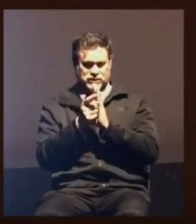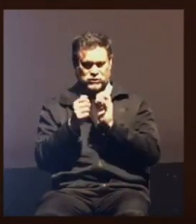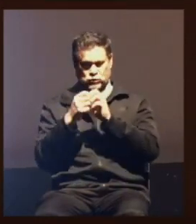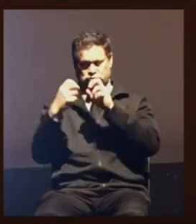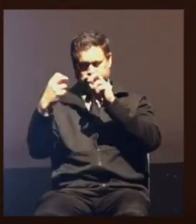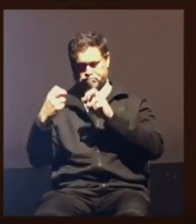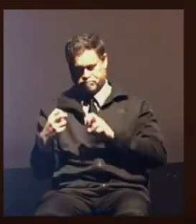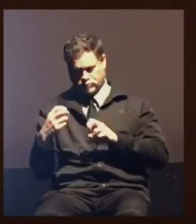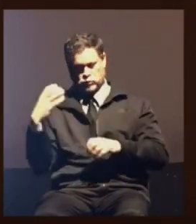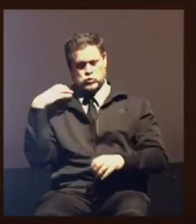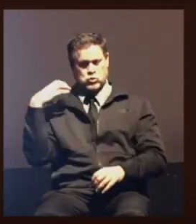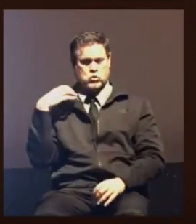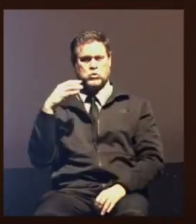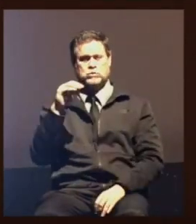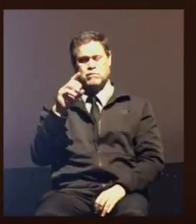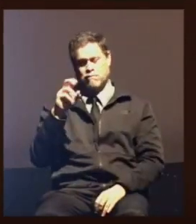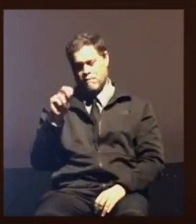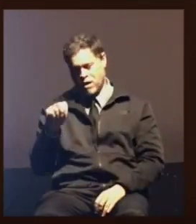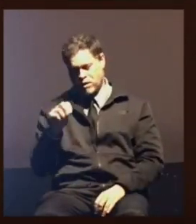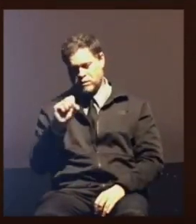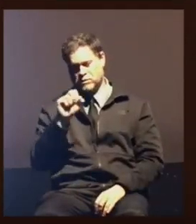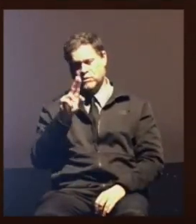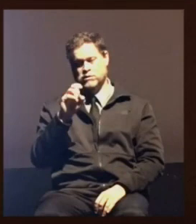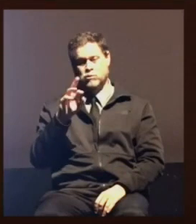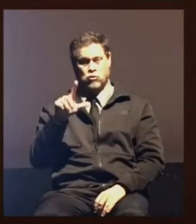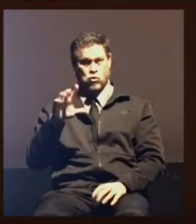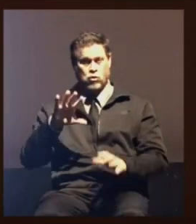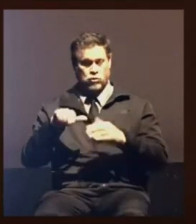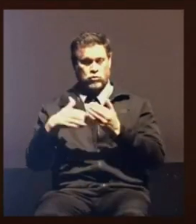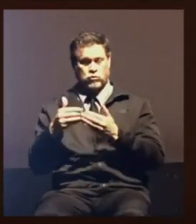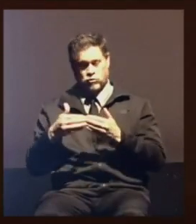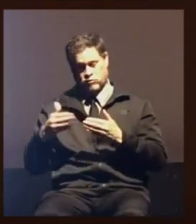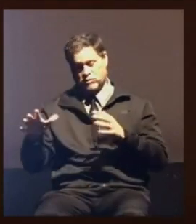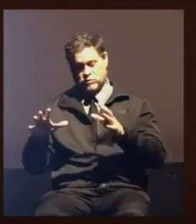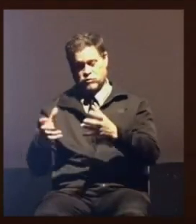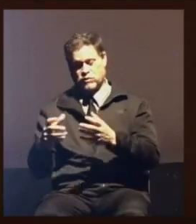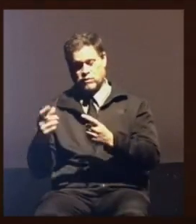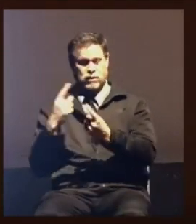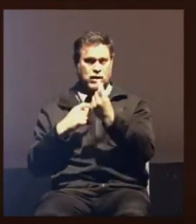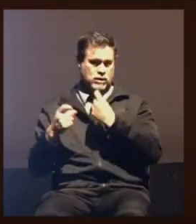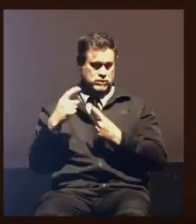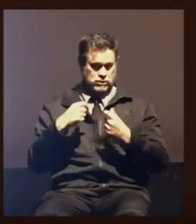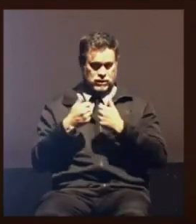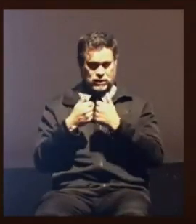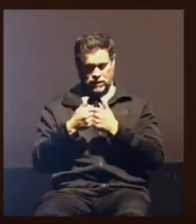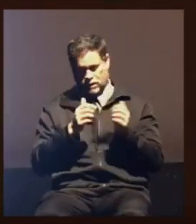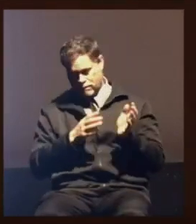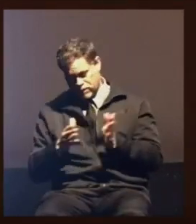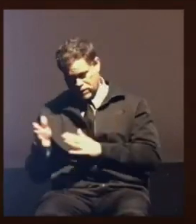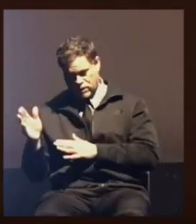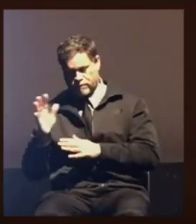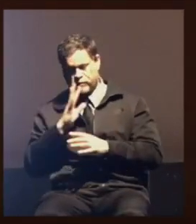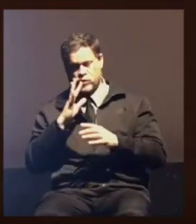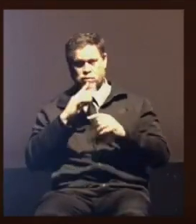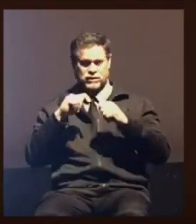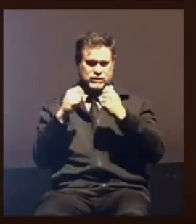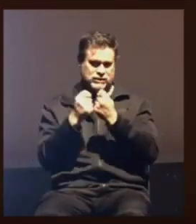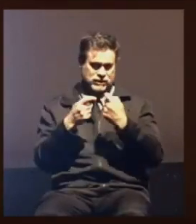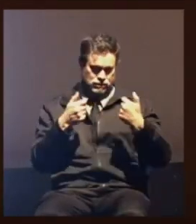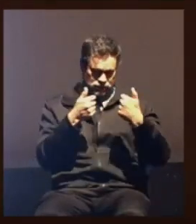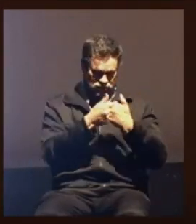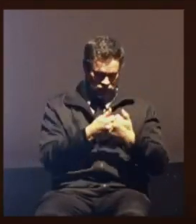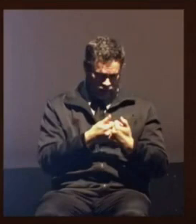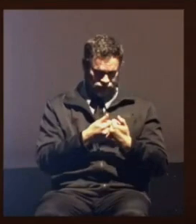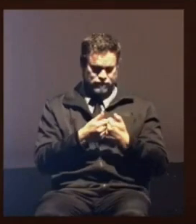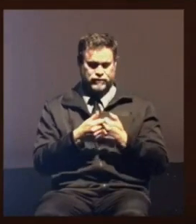Coach Madden and Summerall and the rest of the crew, and they'd ask you about, you know, your game plan. They'd talk about the team you're playing,